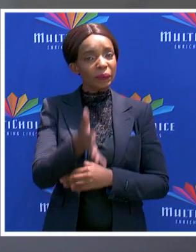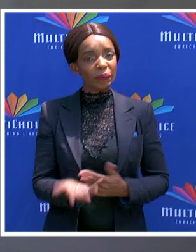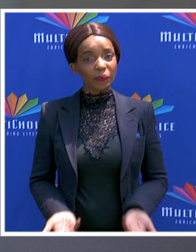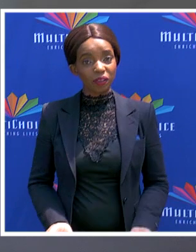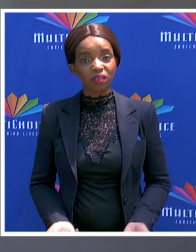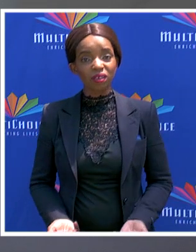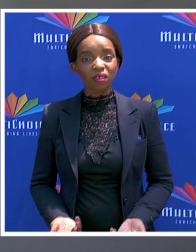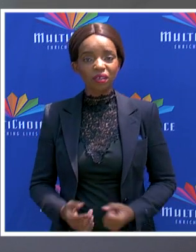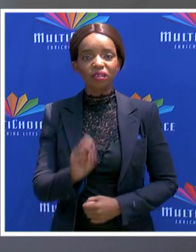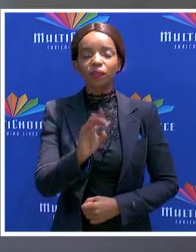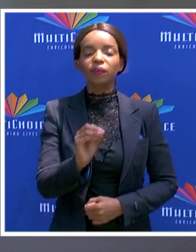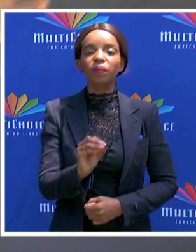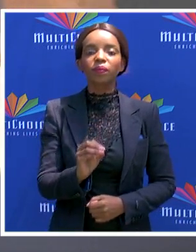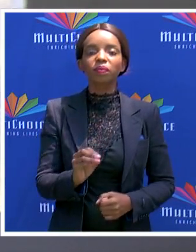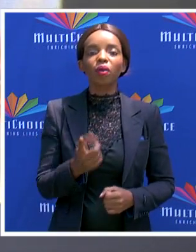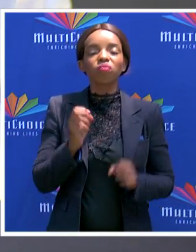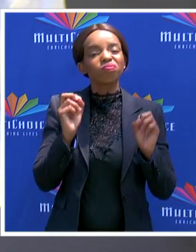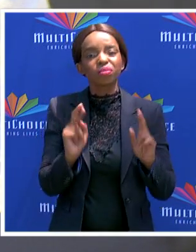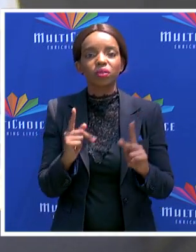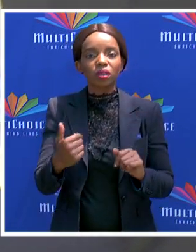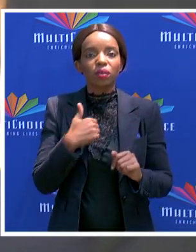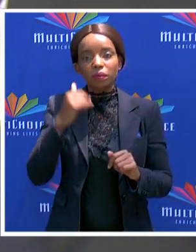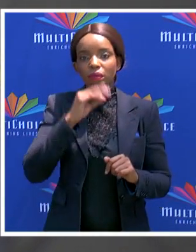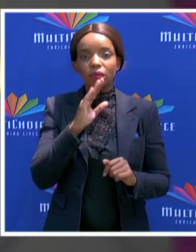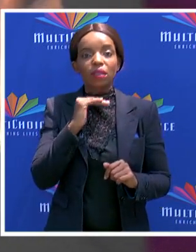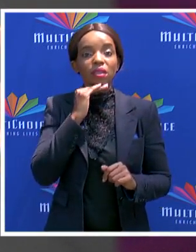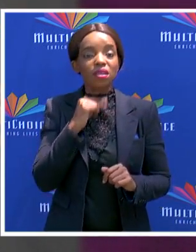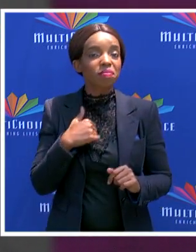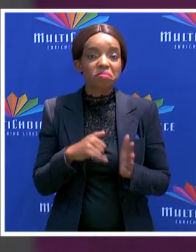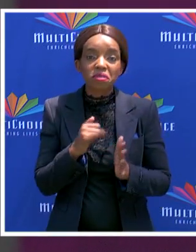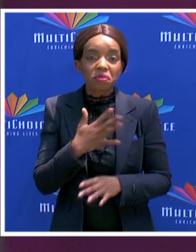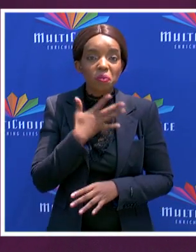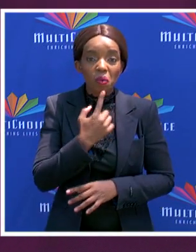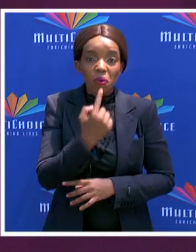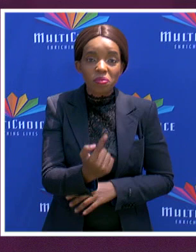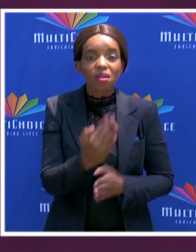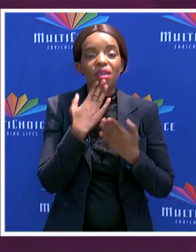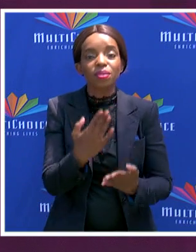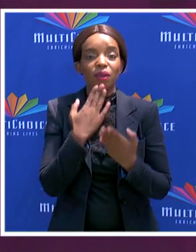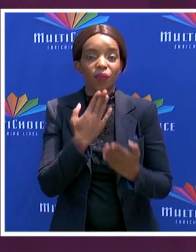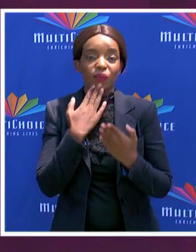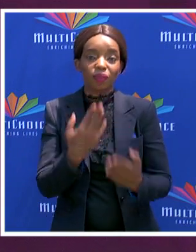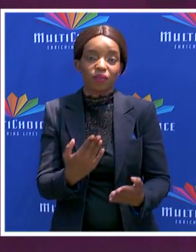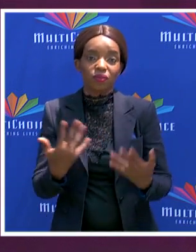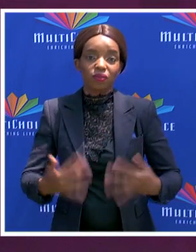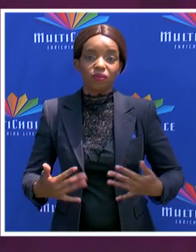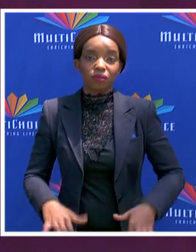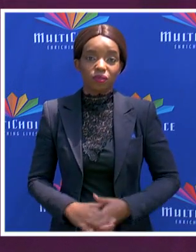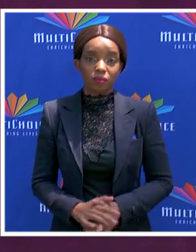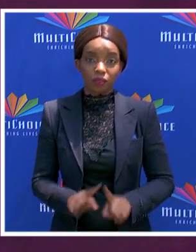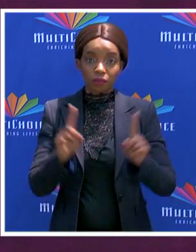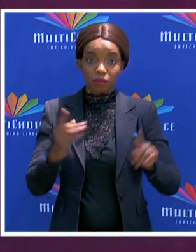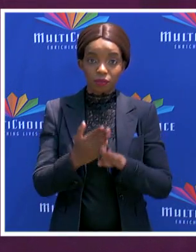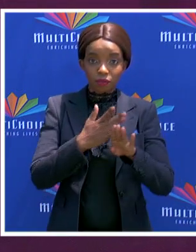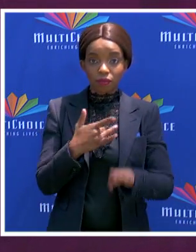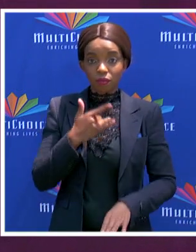you more about that. Okay, I've said enough. I just want to say thank you very much to all of you. But before I call on